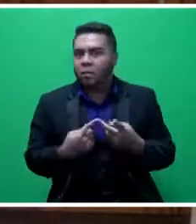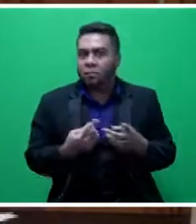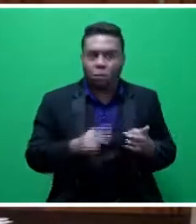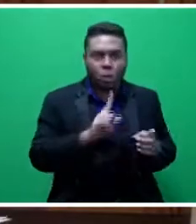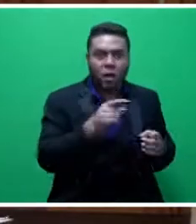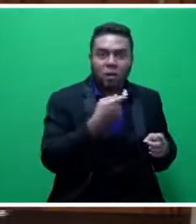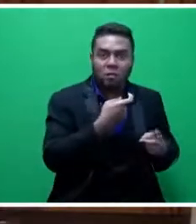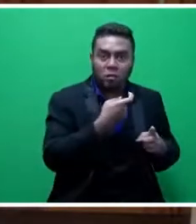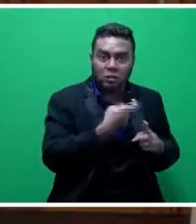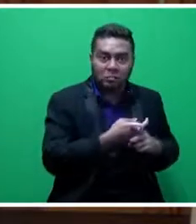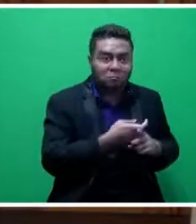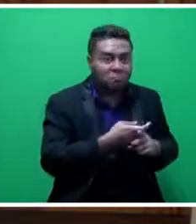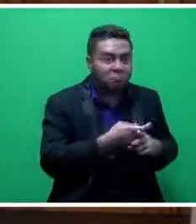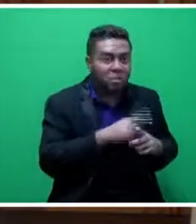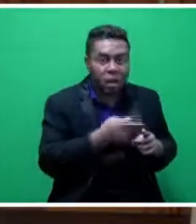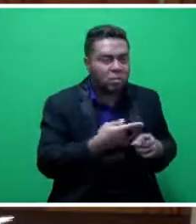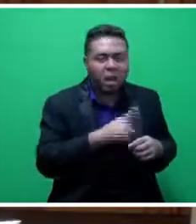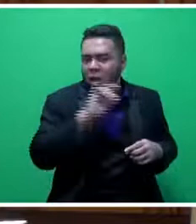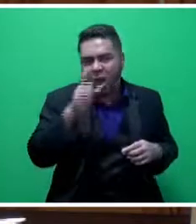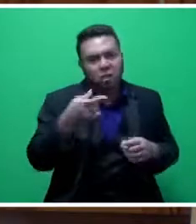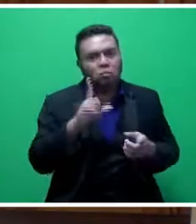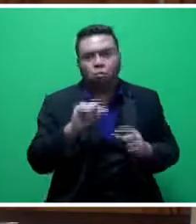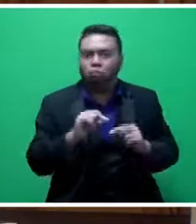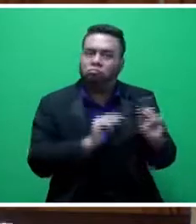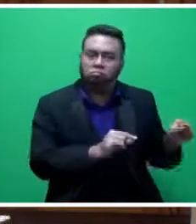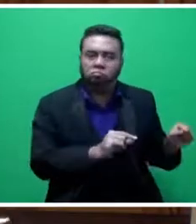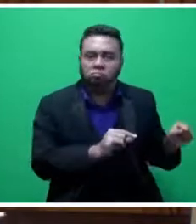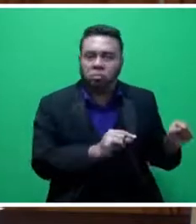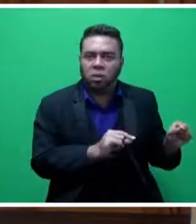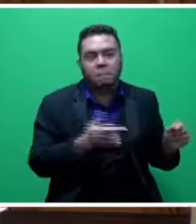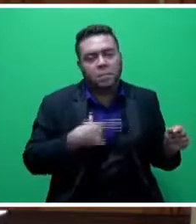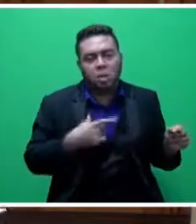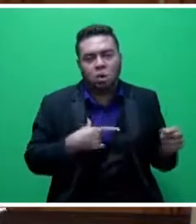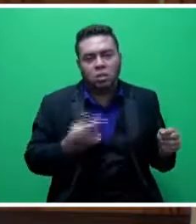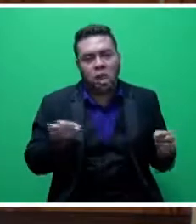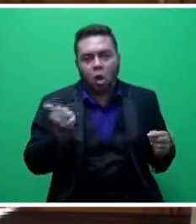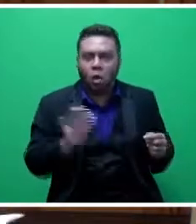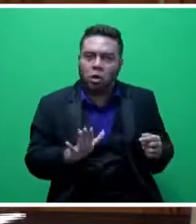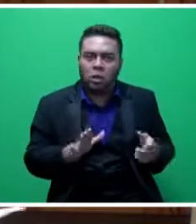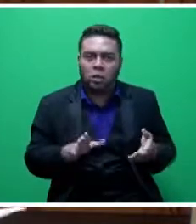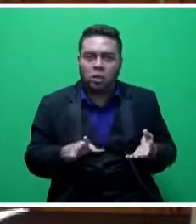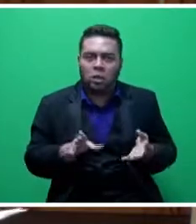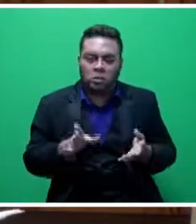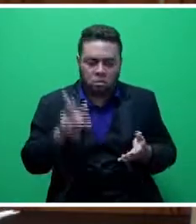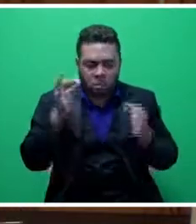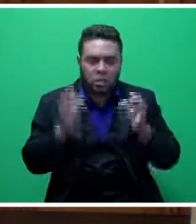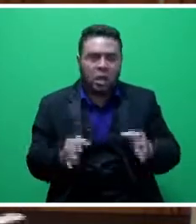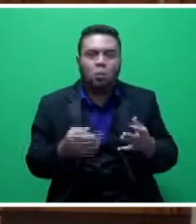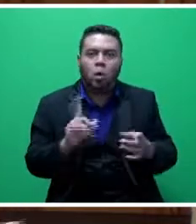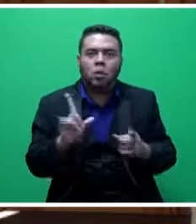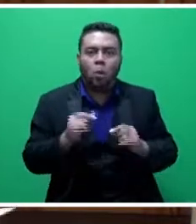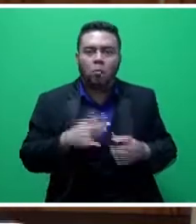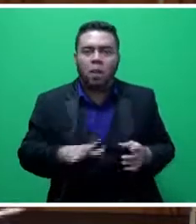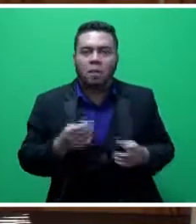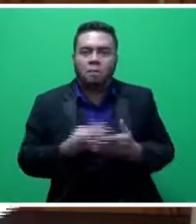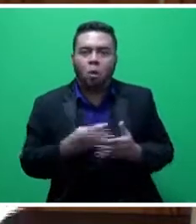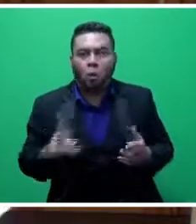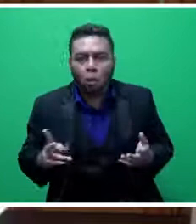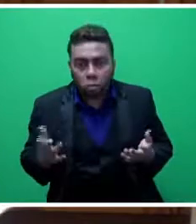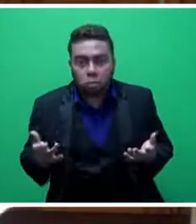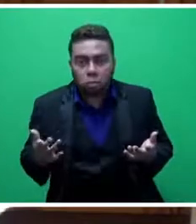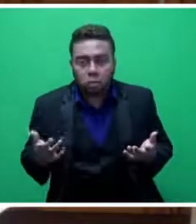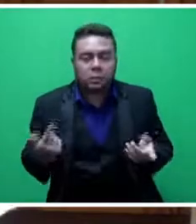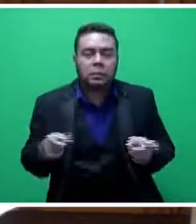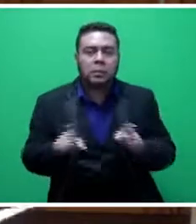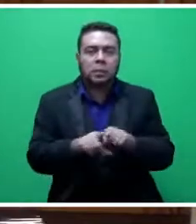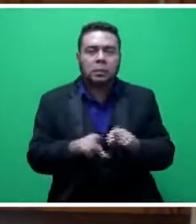at some point in time, I would not be allowed to do so, because that's the three products. Now, what we want is, of